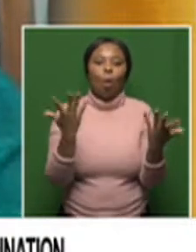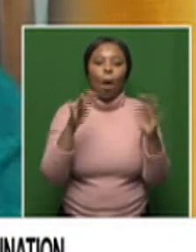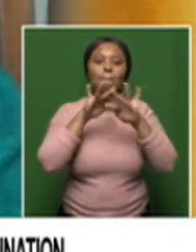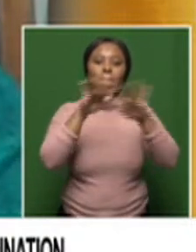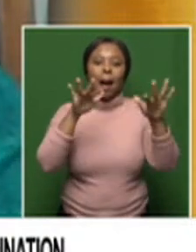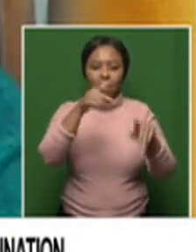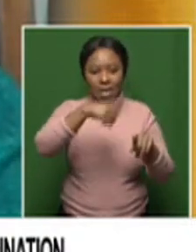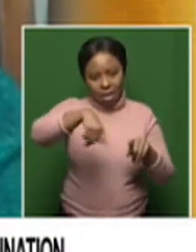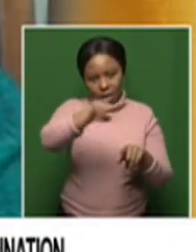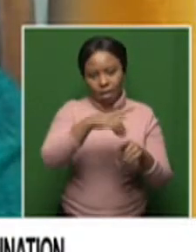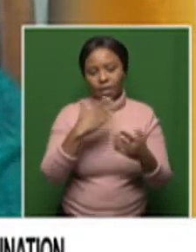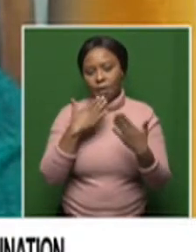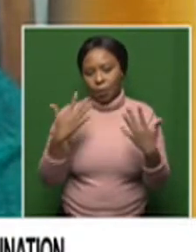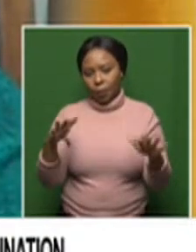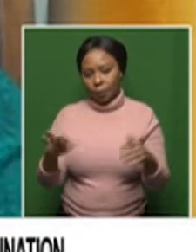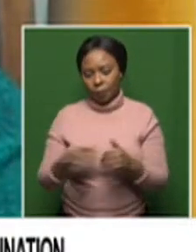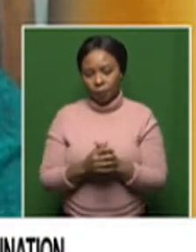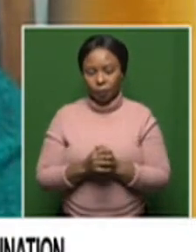much.